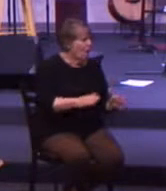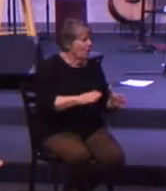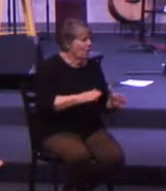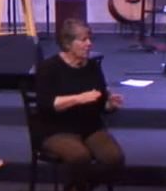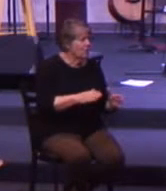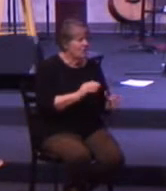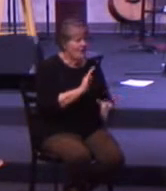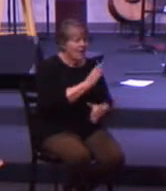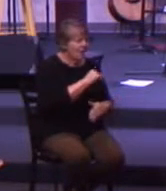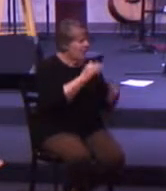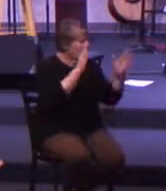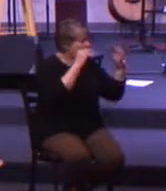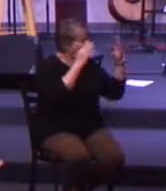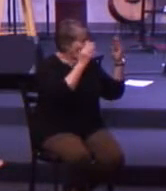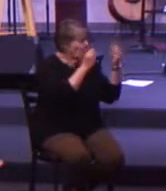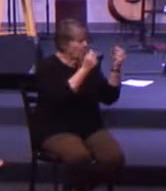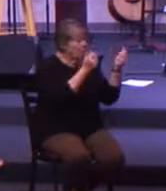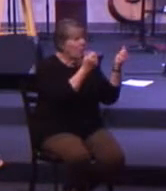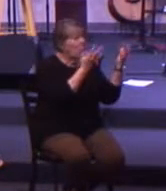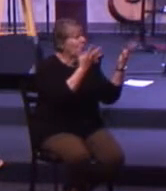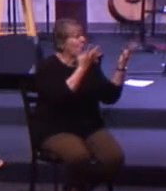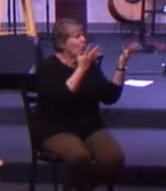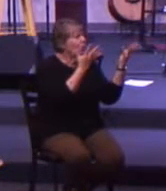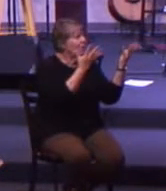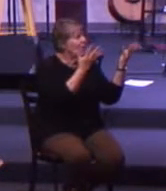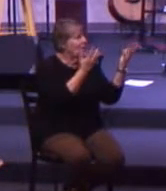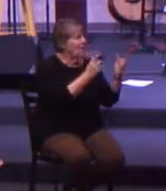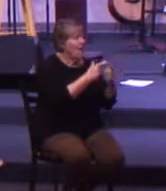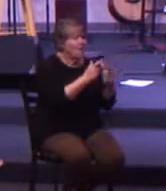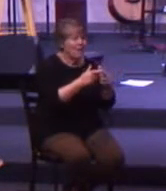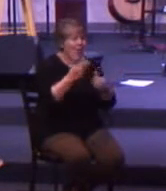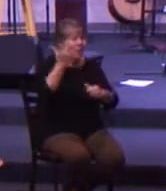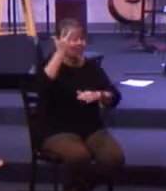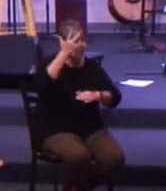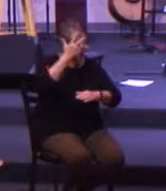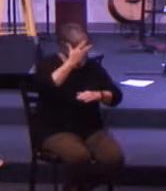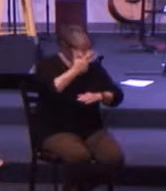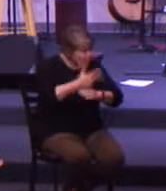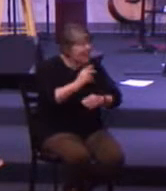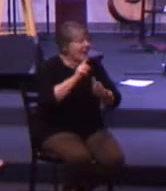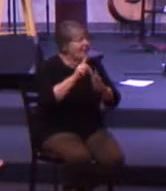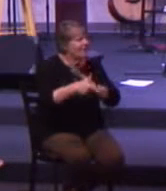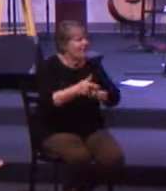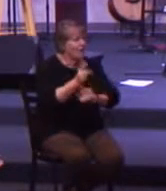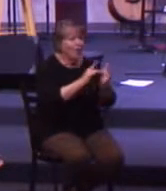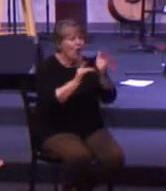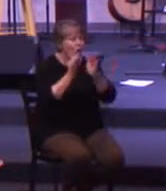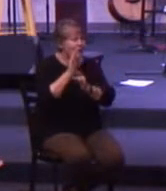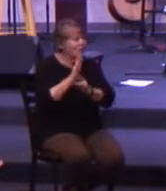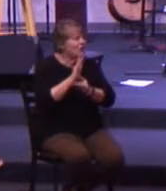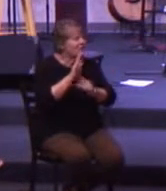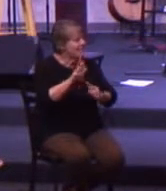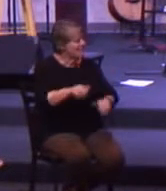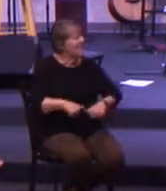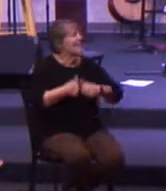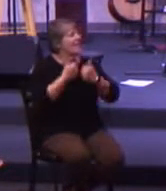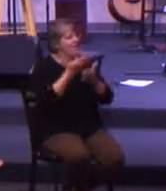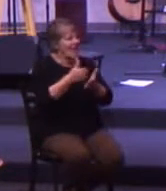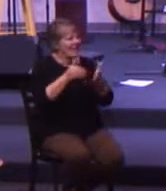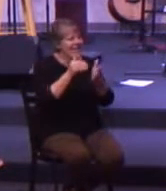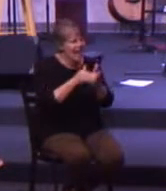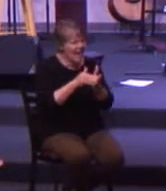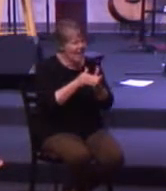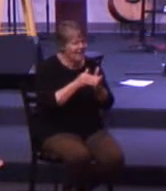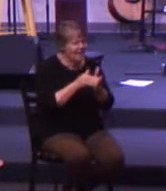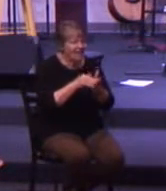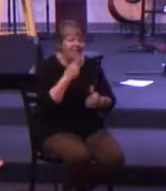about, but then 3 days later, when he came back to life which is the only explanation for all of the ways